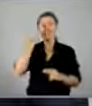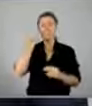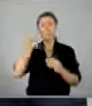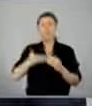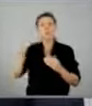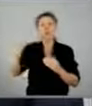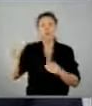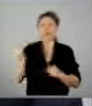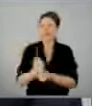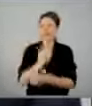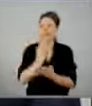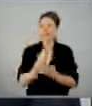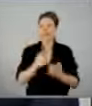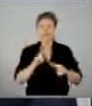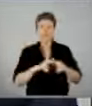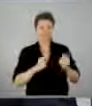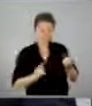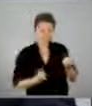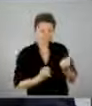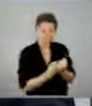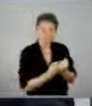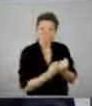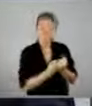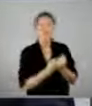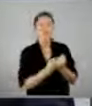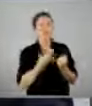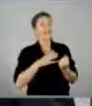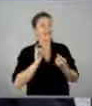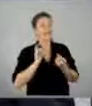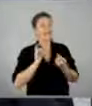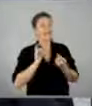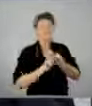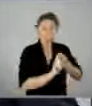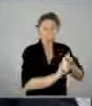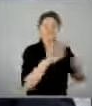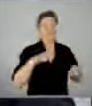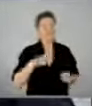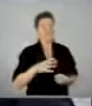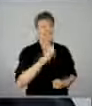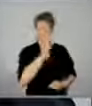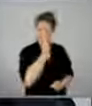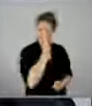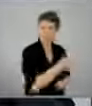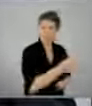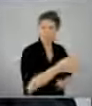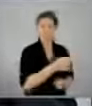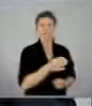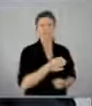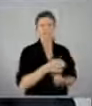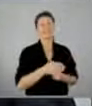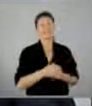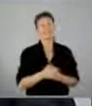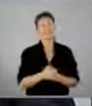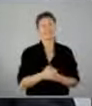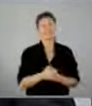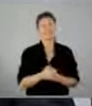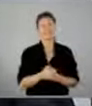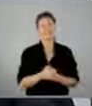immediate, effective and ongoing. Because on those three tests, particularly the latter